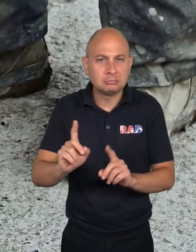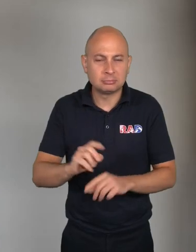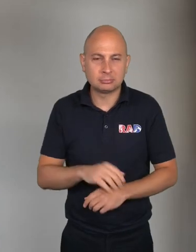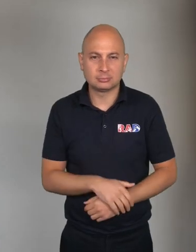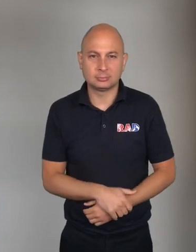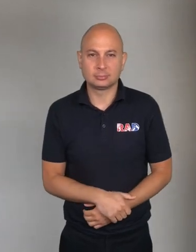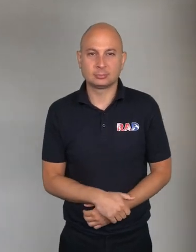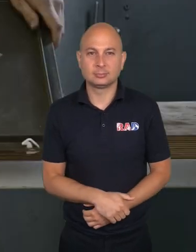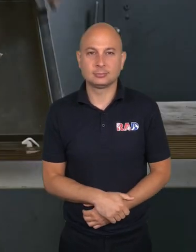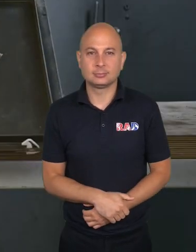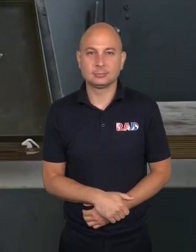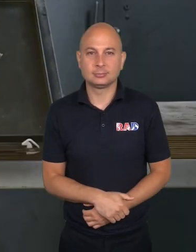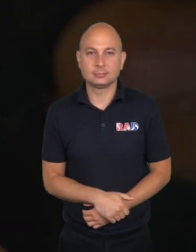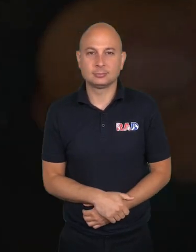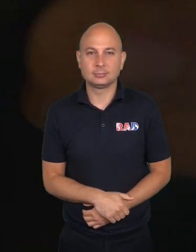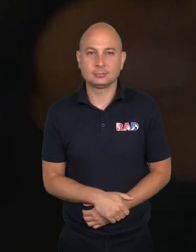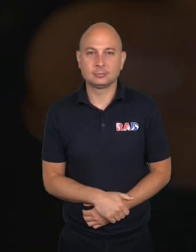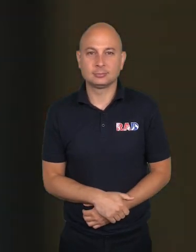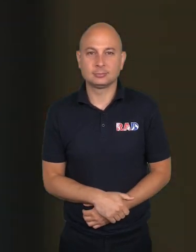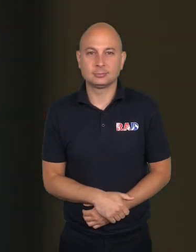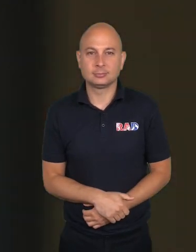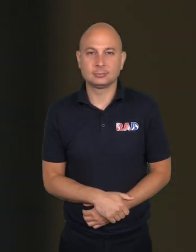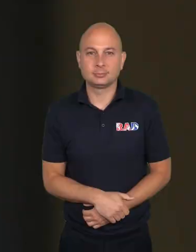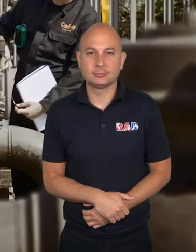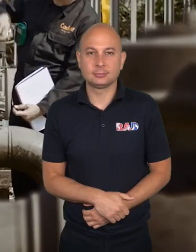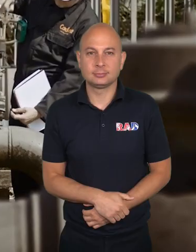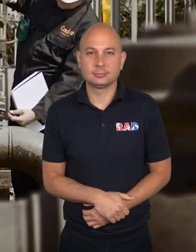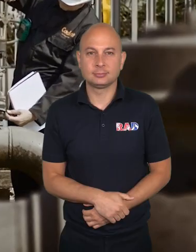to be curious about what the future brings,